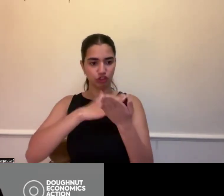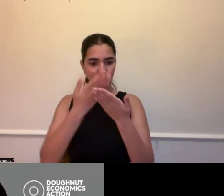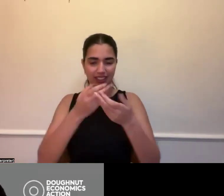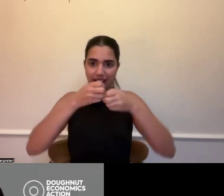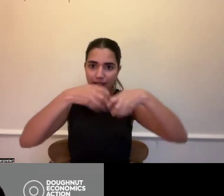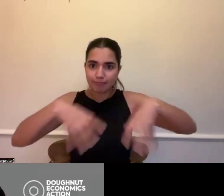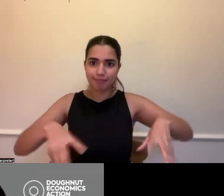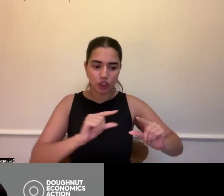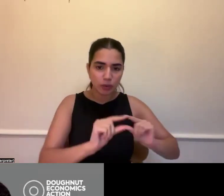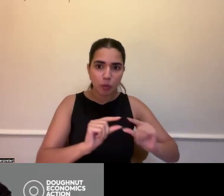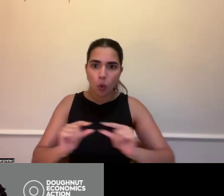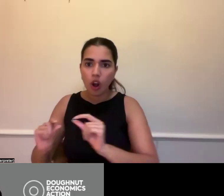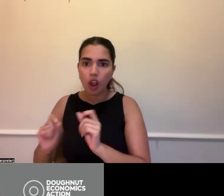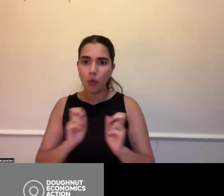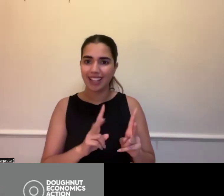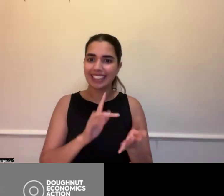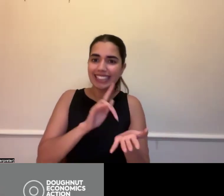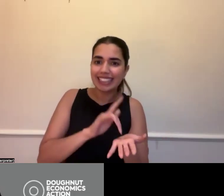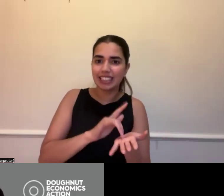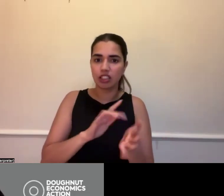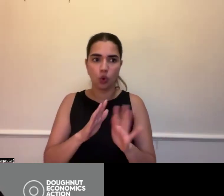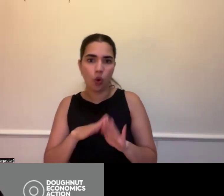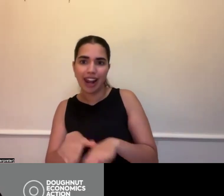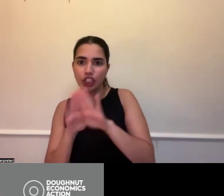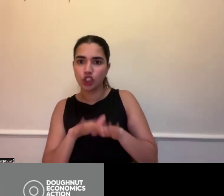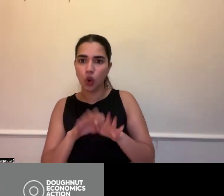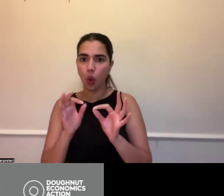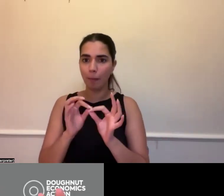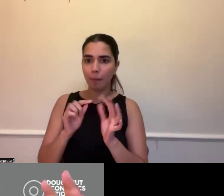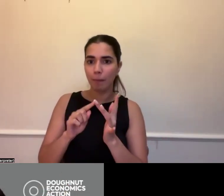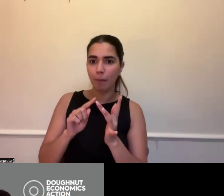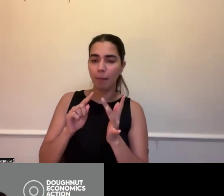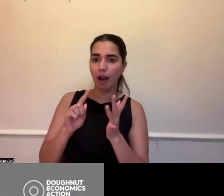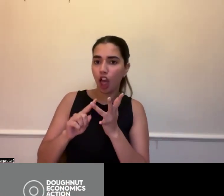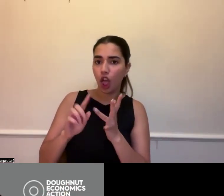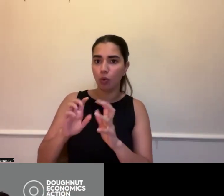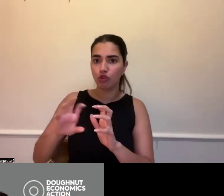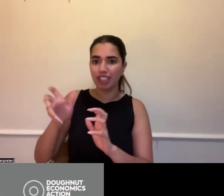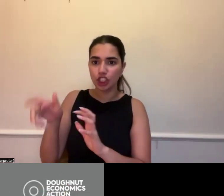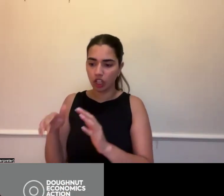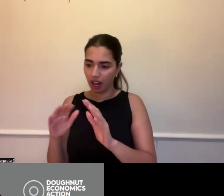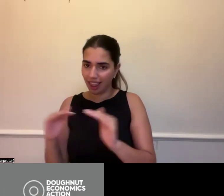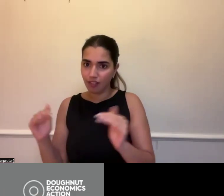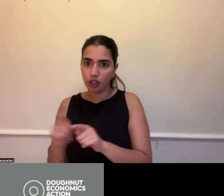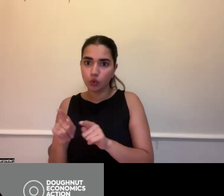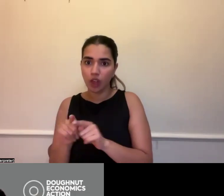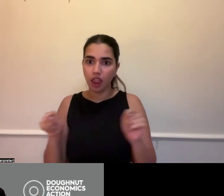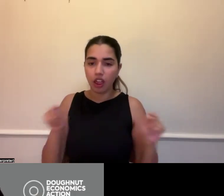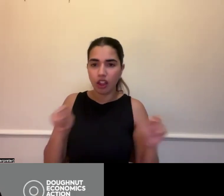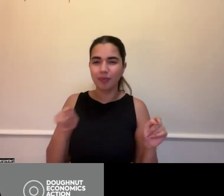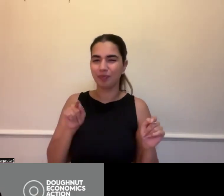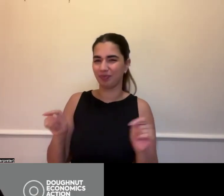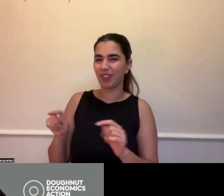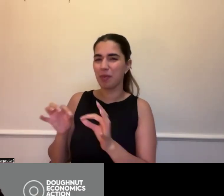scales, whether that's at the city or the national or the bioregion, ideally, because I feel like that's the kind of